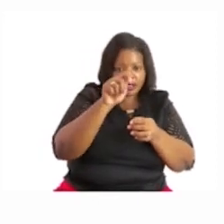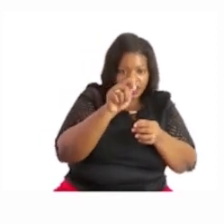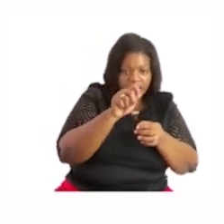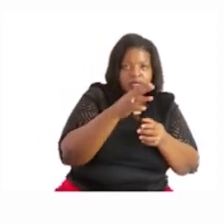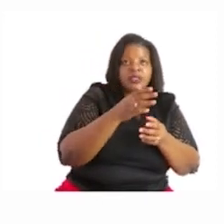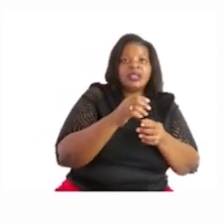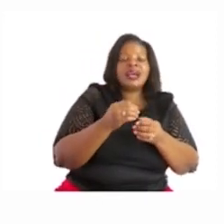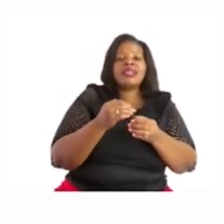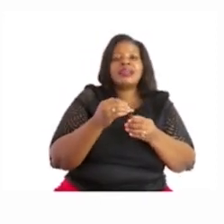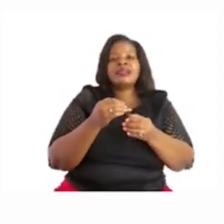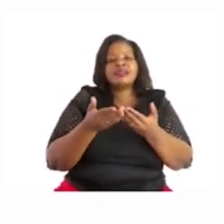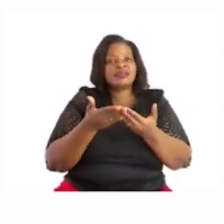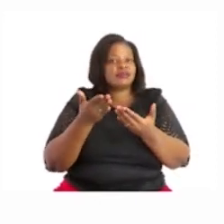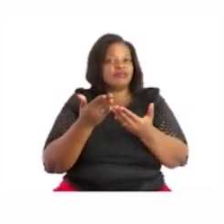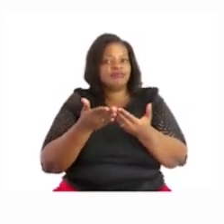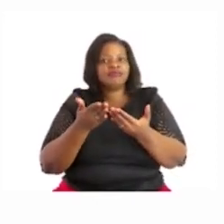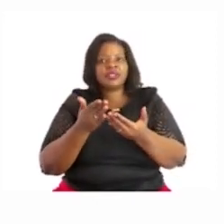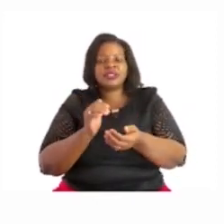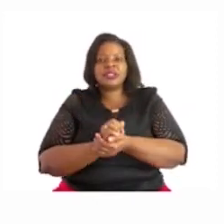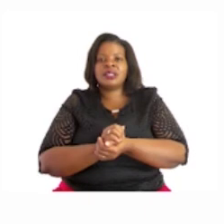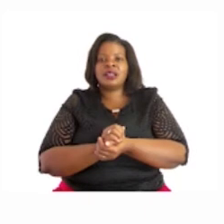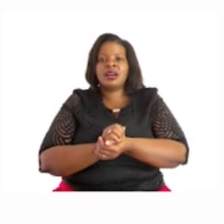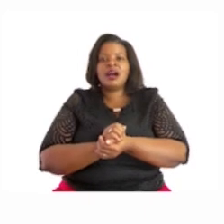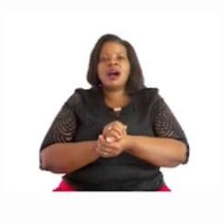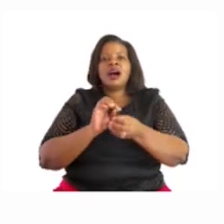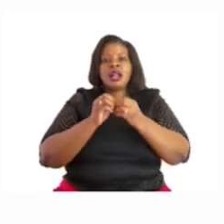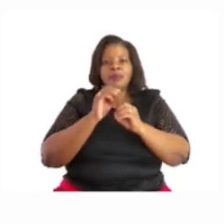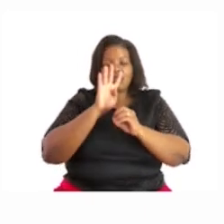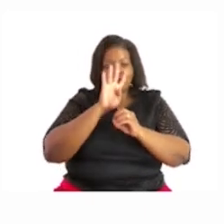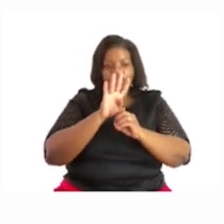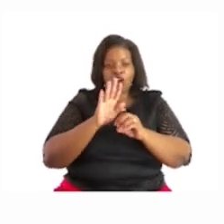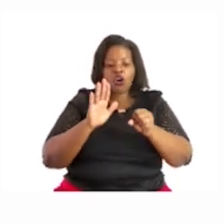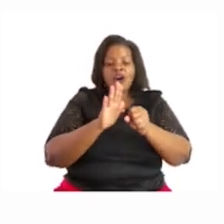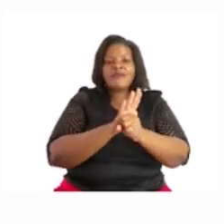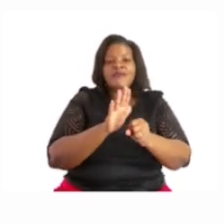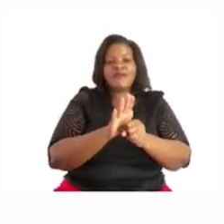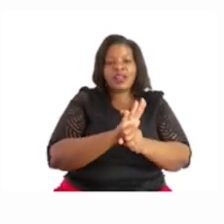also easy. Number 4, you need to fill in the